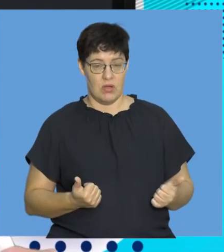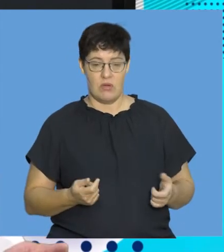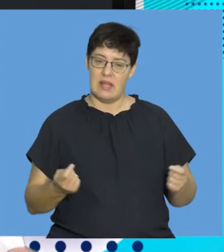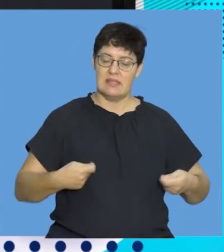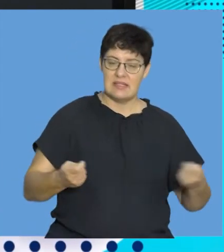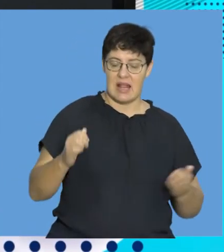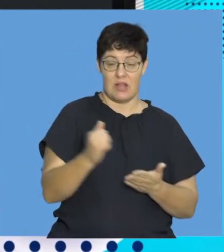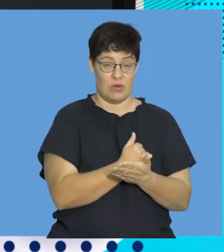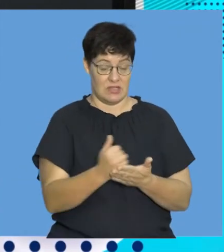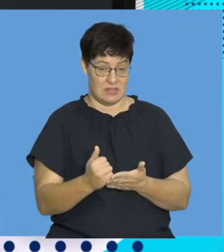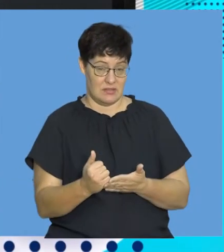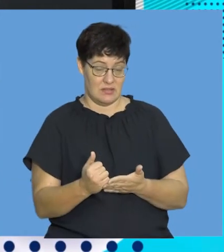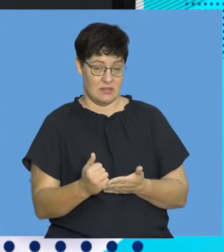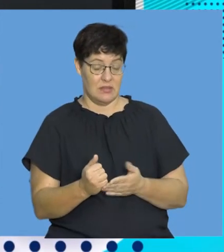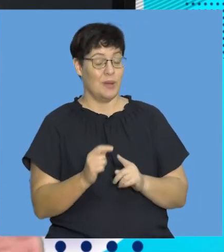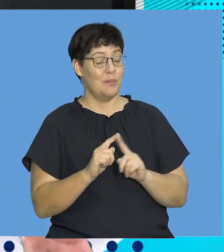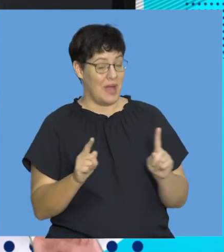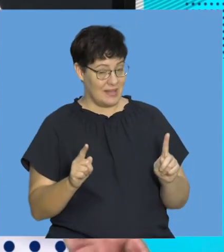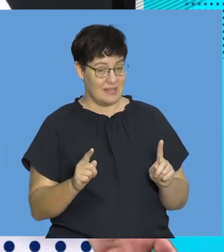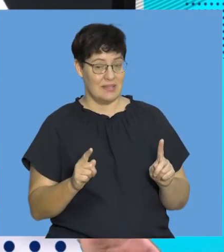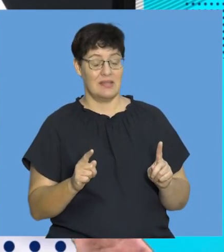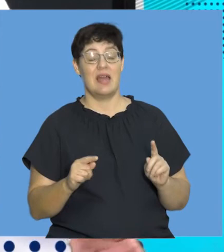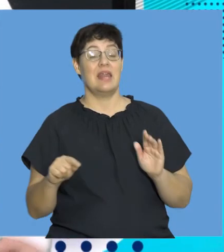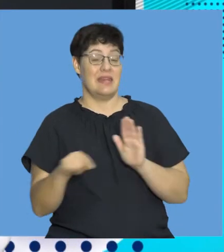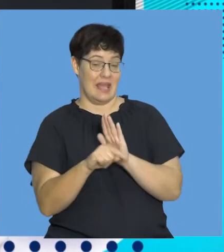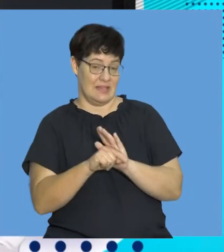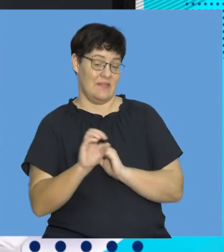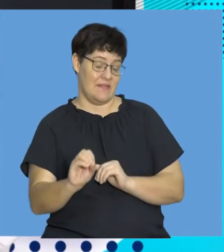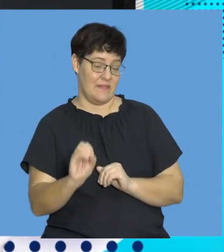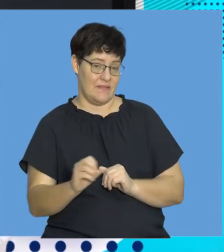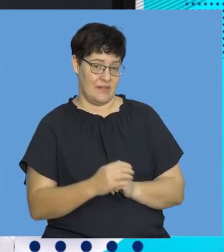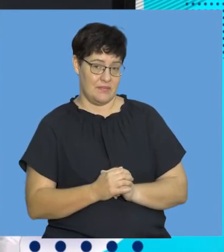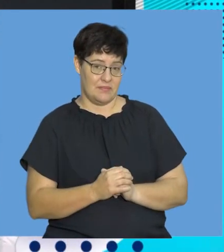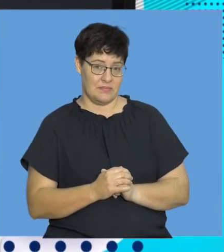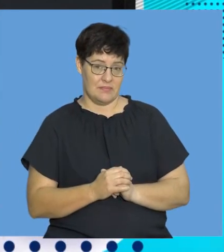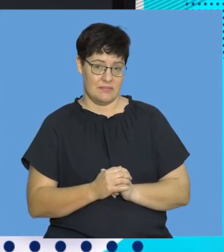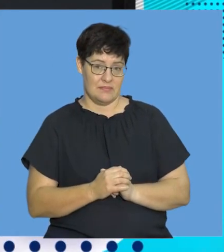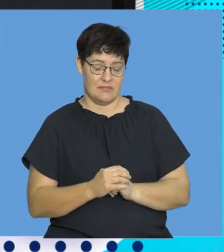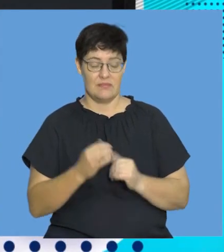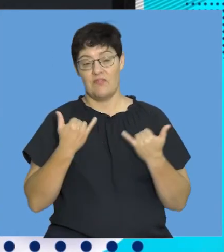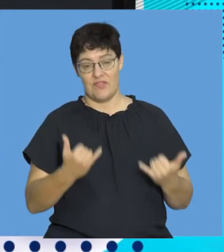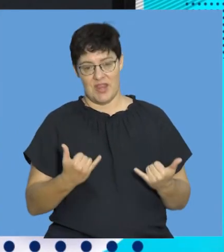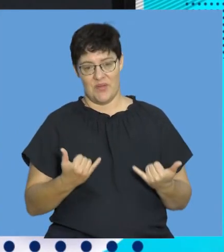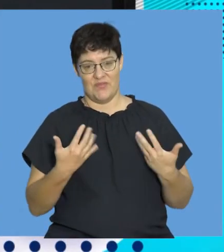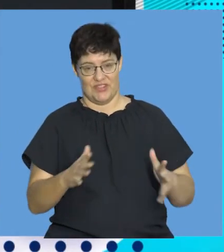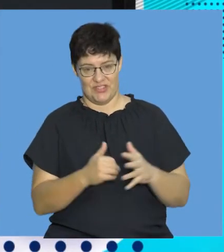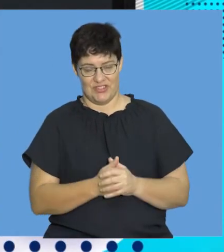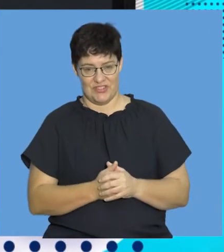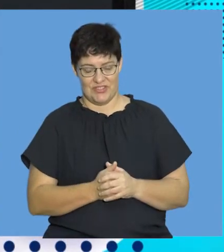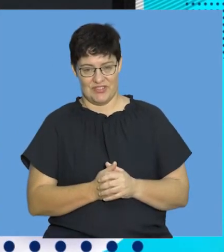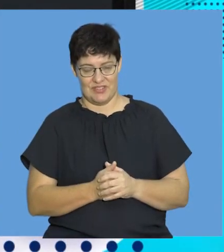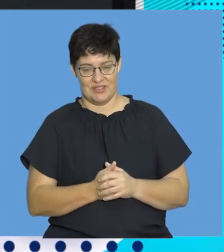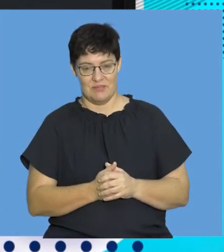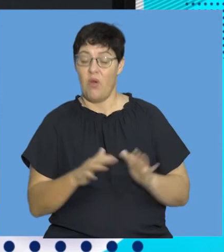sell on credit, but remember, it has its disadvantages. Okay? That's it for this segment, guys.